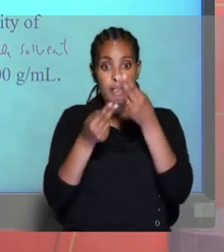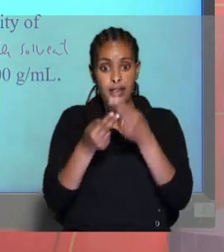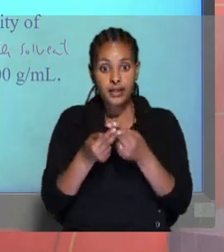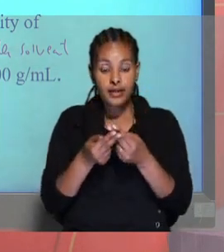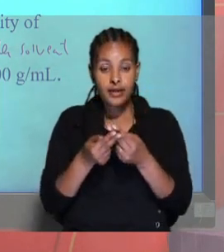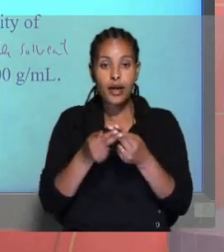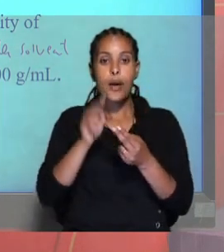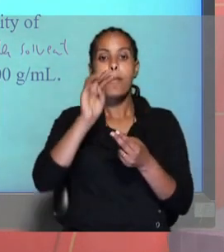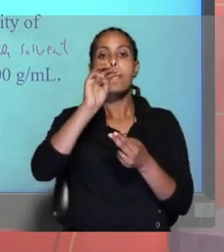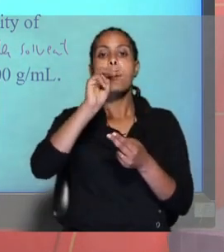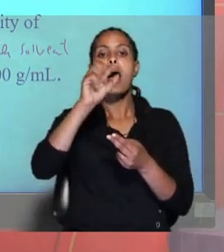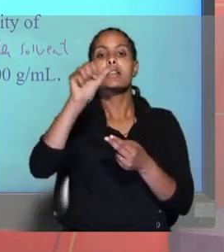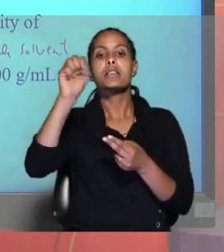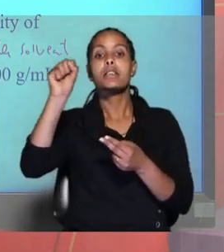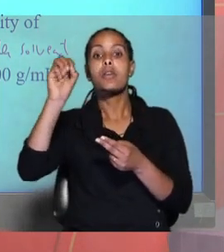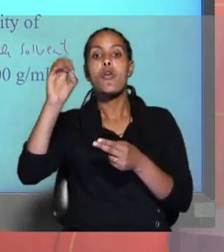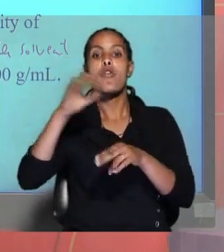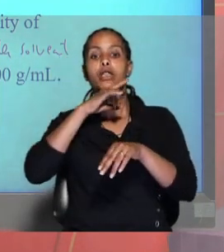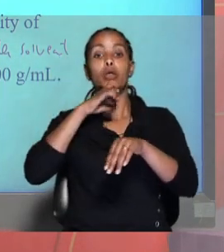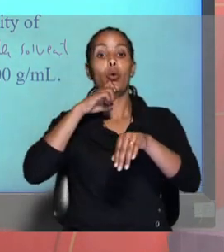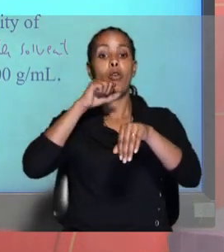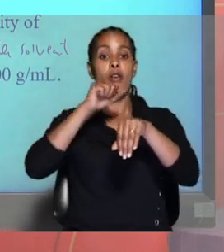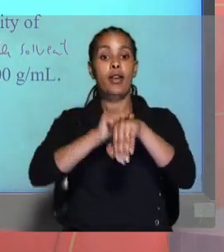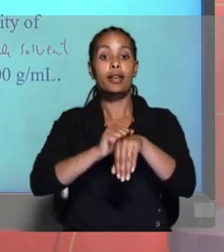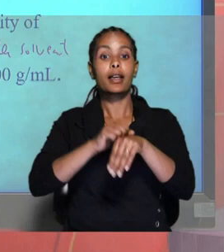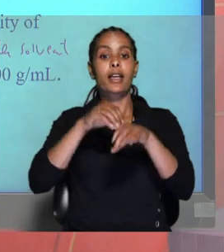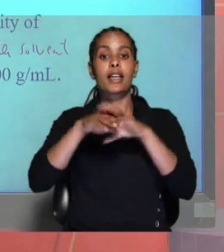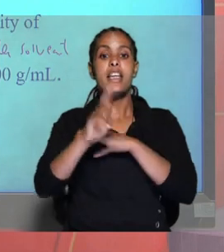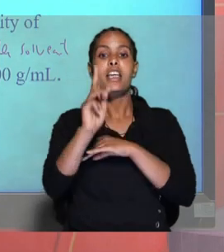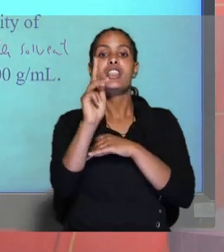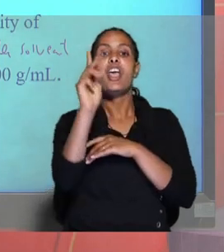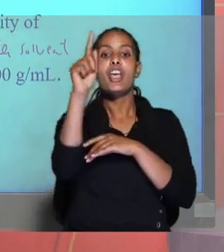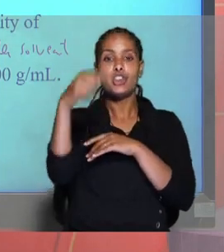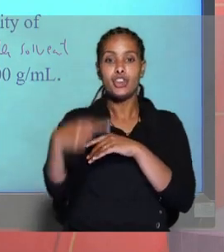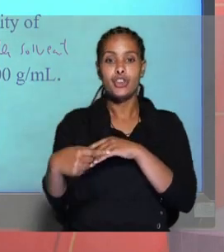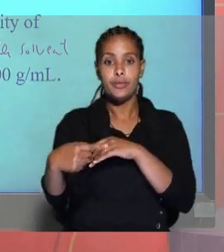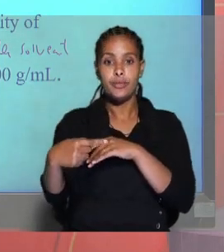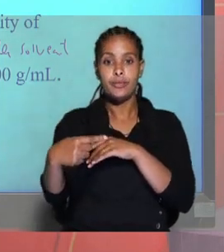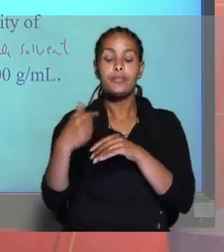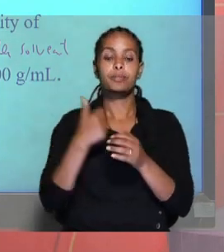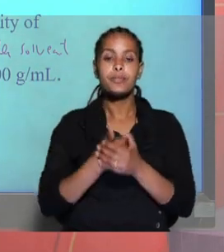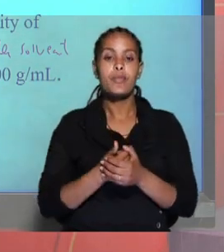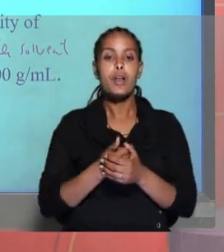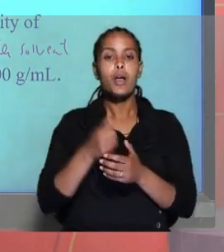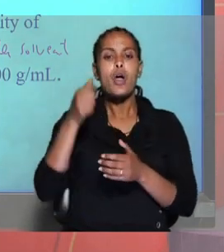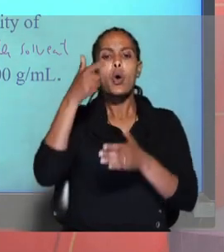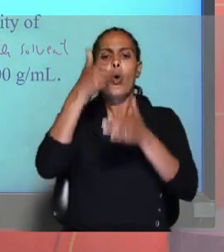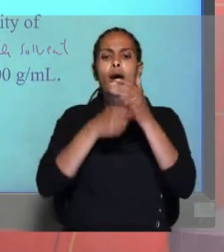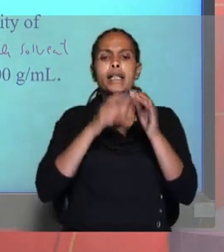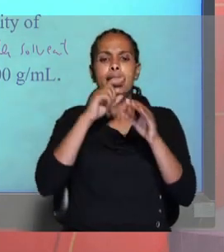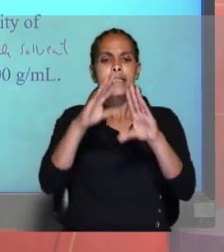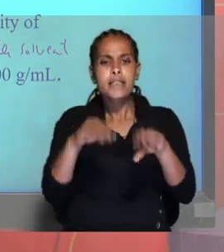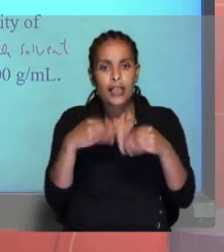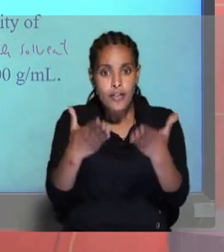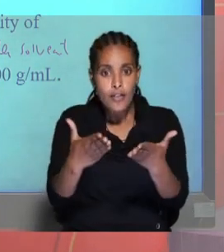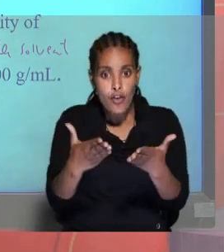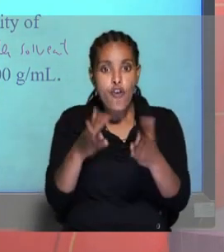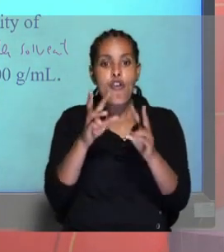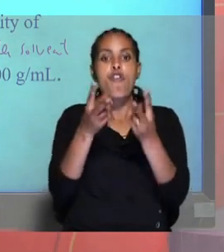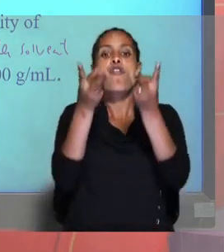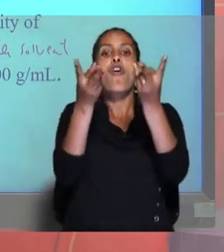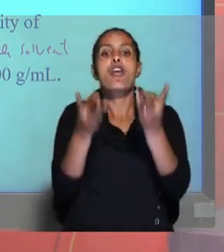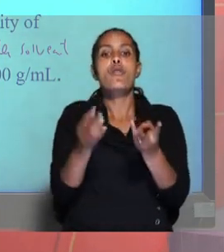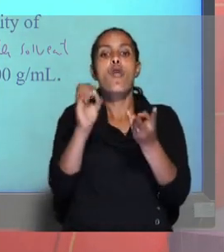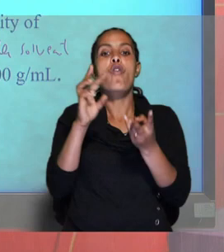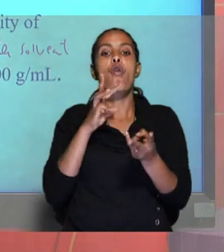times mass of the solvent in kg. Here what is given? Volume